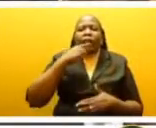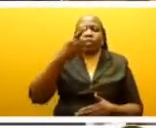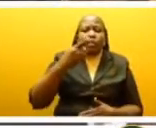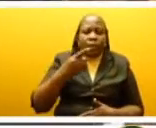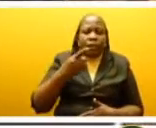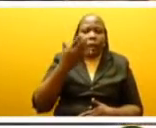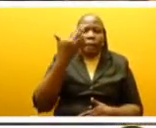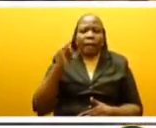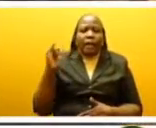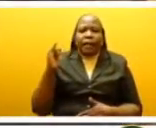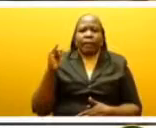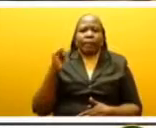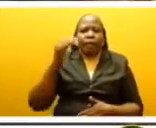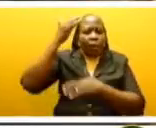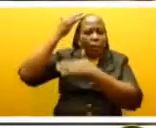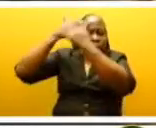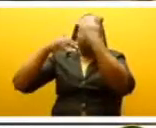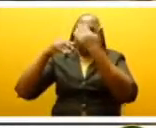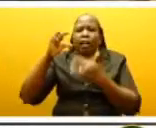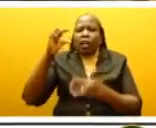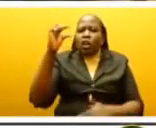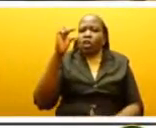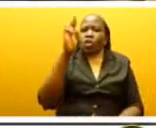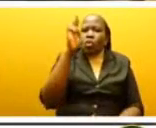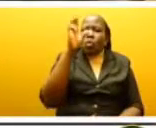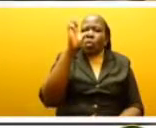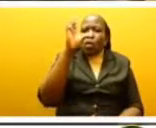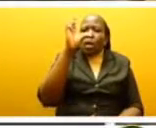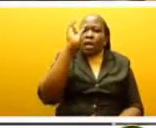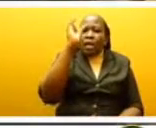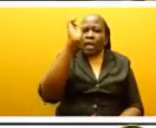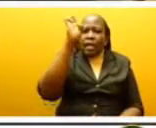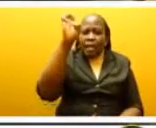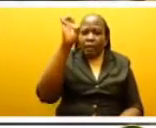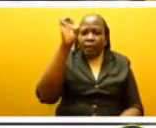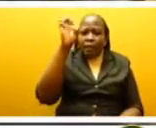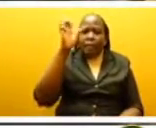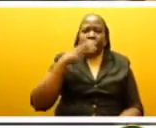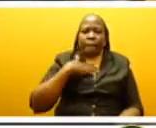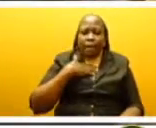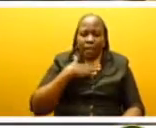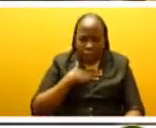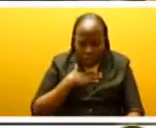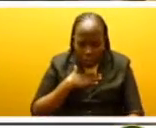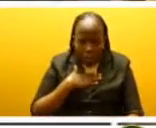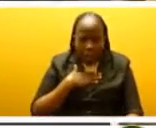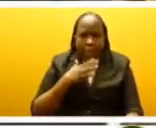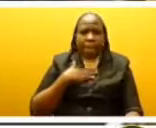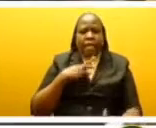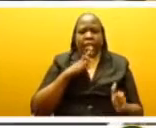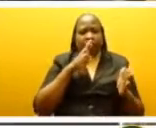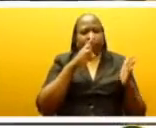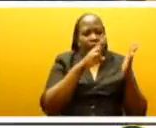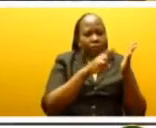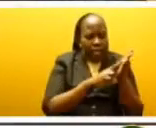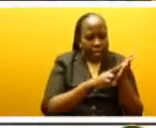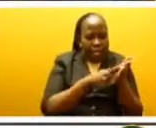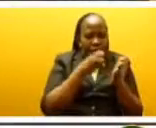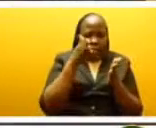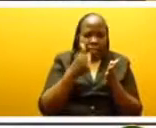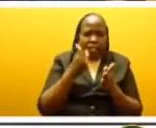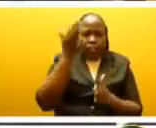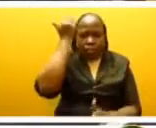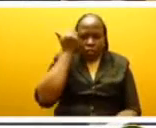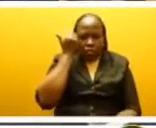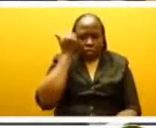by Professor Gullier. My lords and my ladies, I refer the Honorable Court to